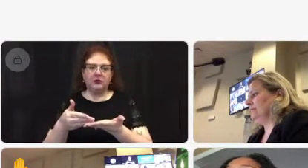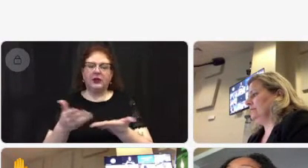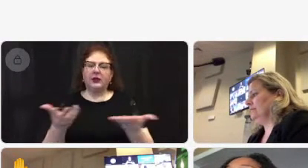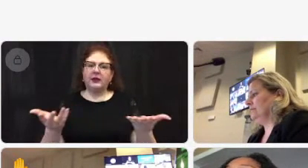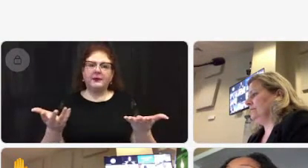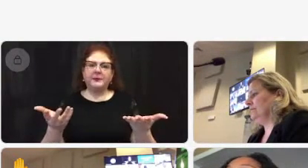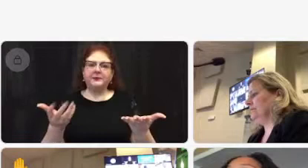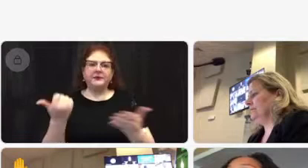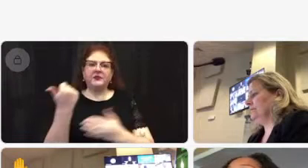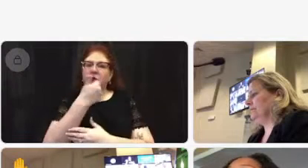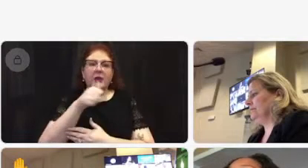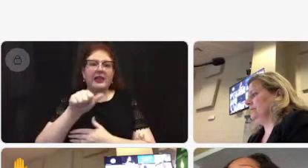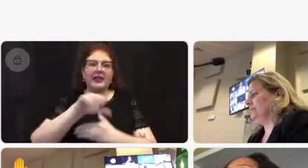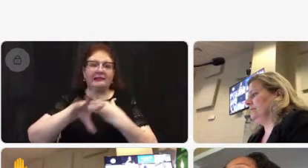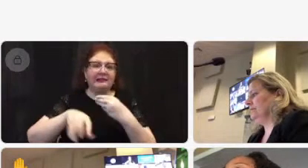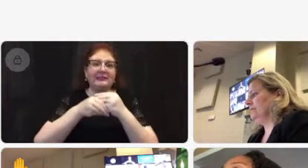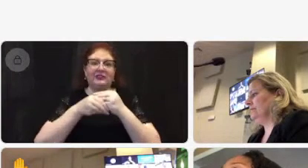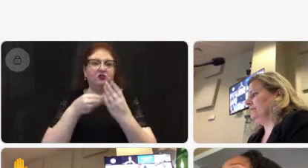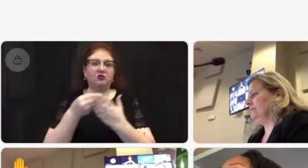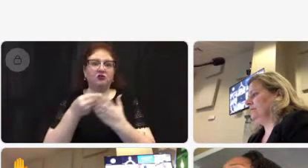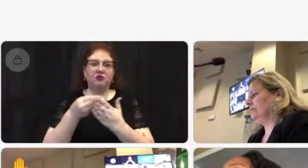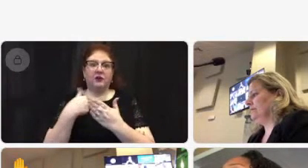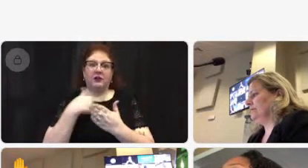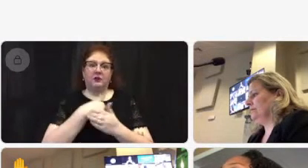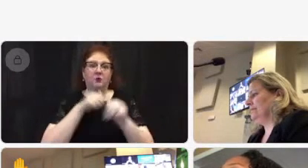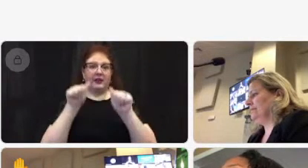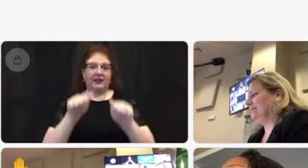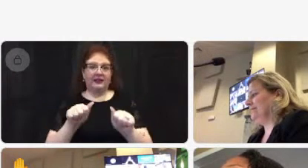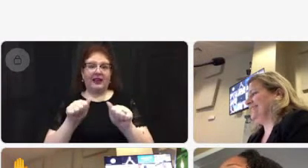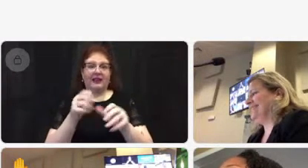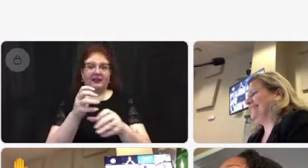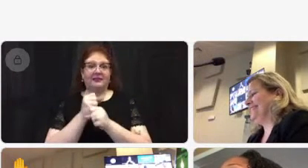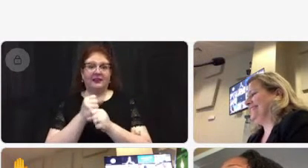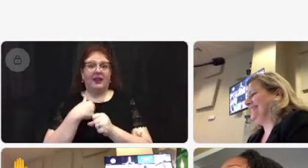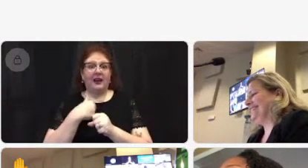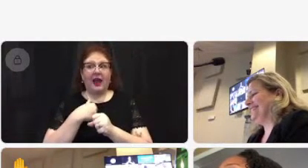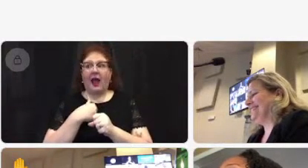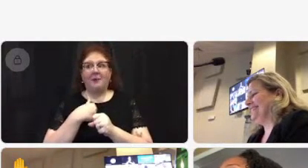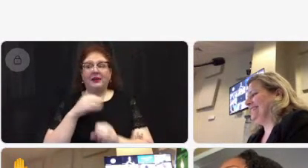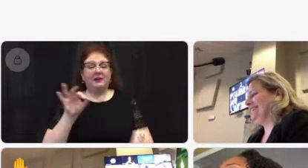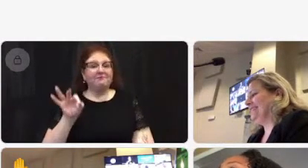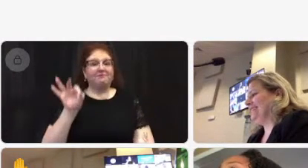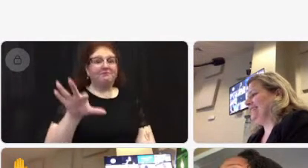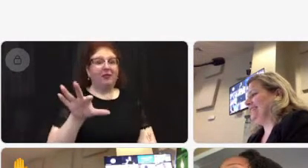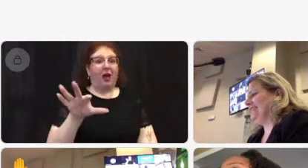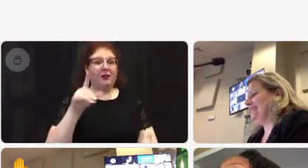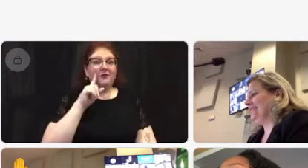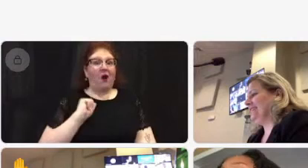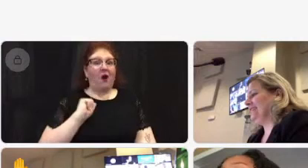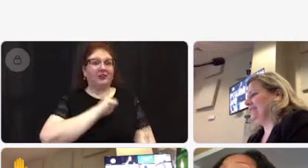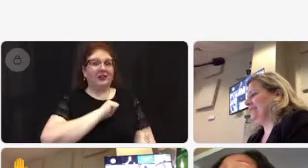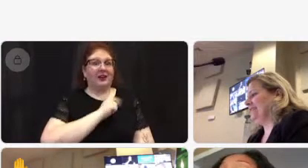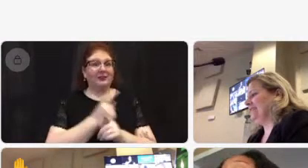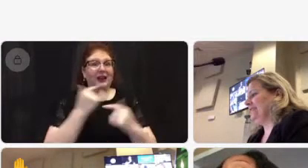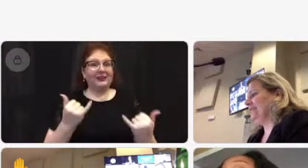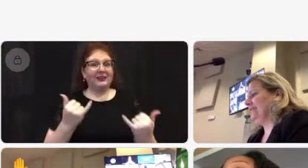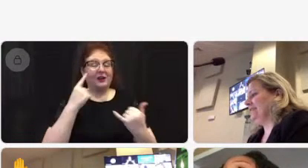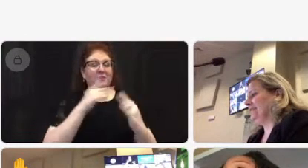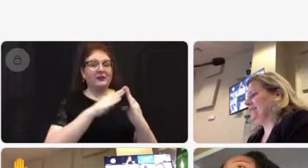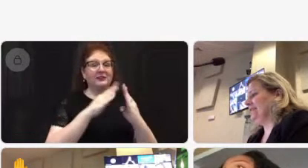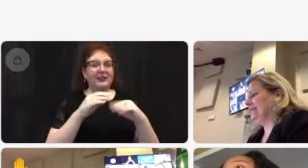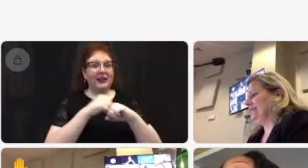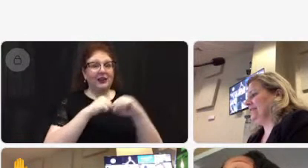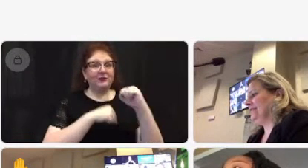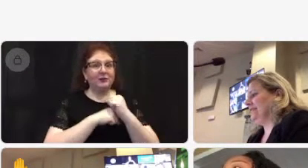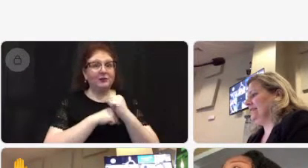Any additional funding that we get, and I'm just going to plug us at this moment, but it can help us at least